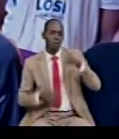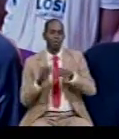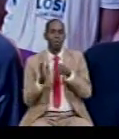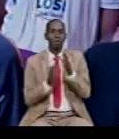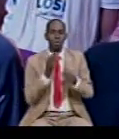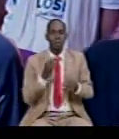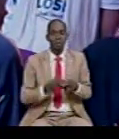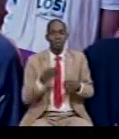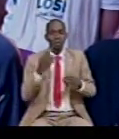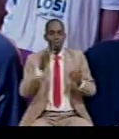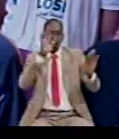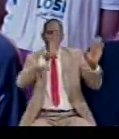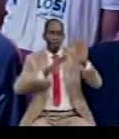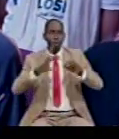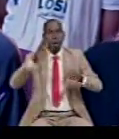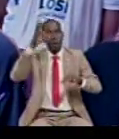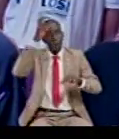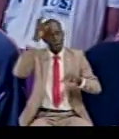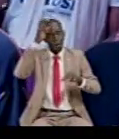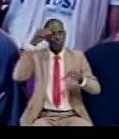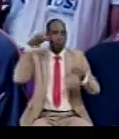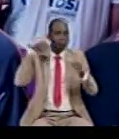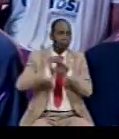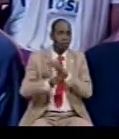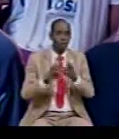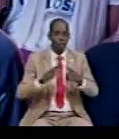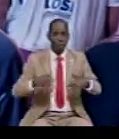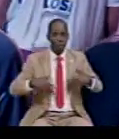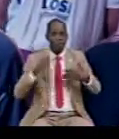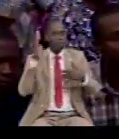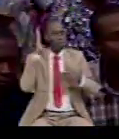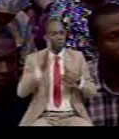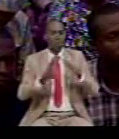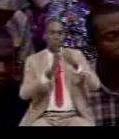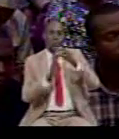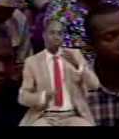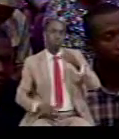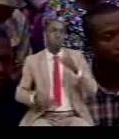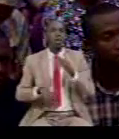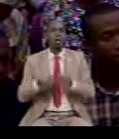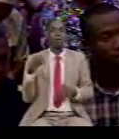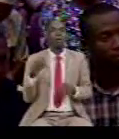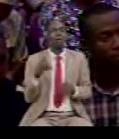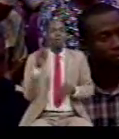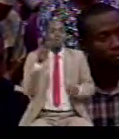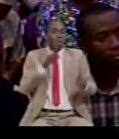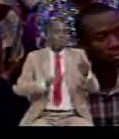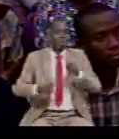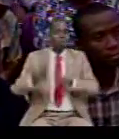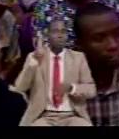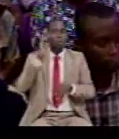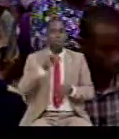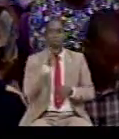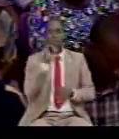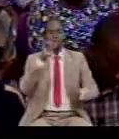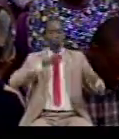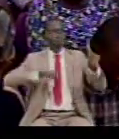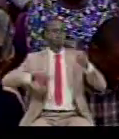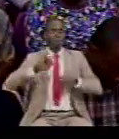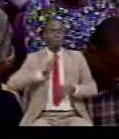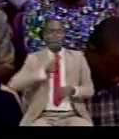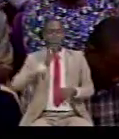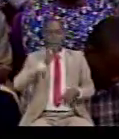demon possession will vanish away. The inhabitants shall not say, I am sick. Why? The people